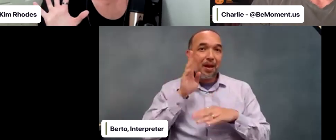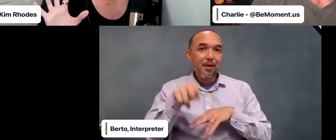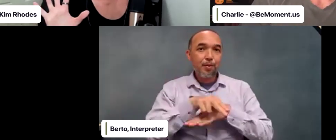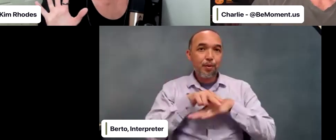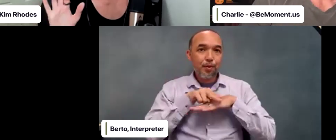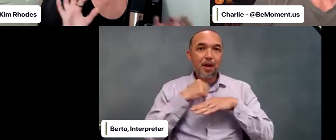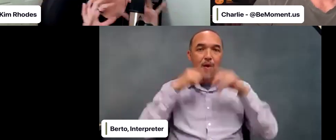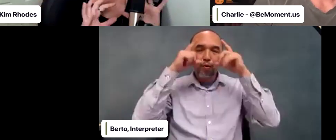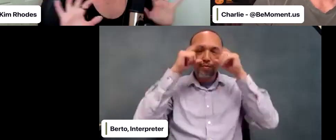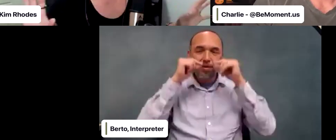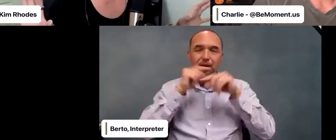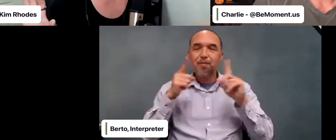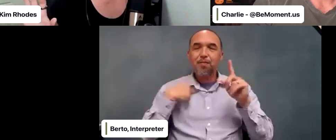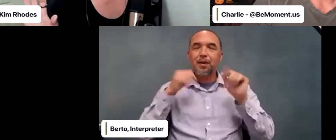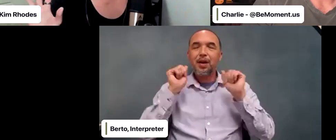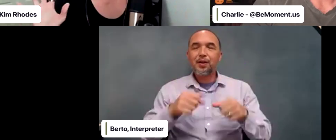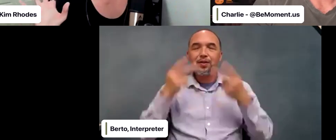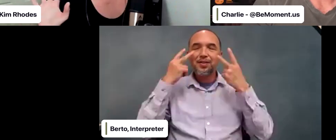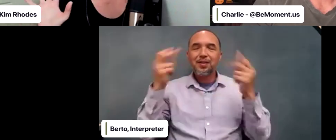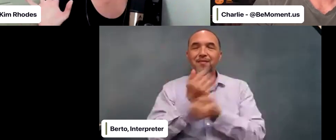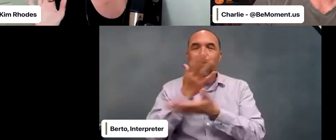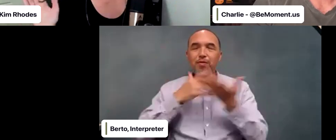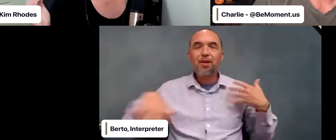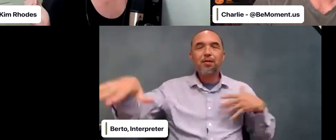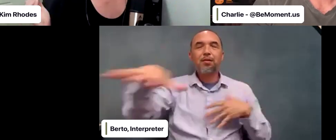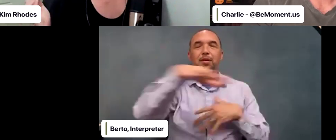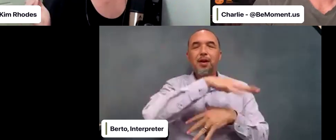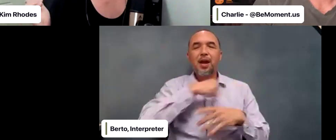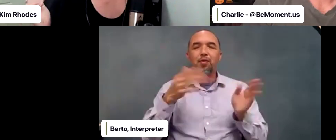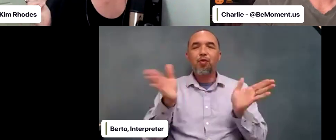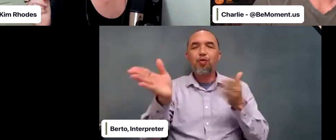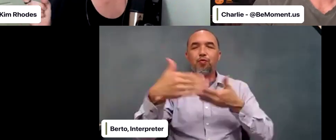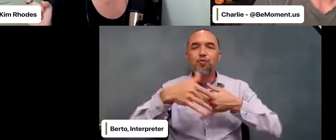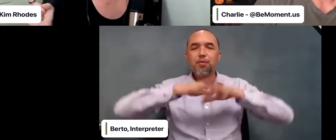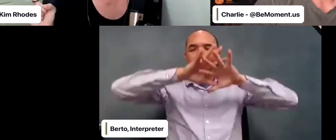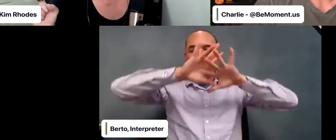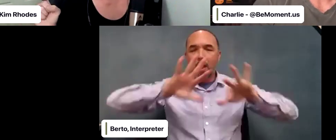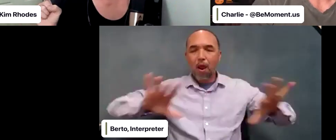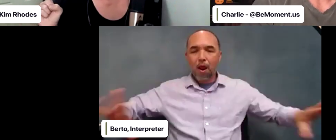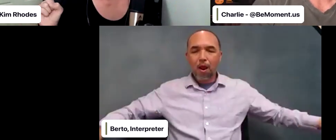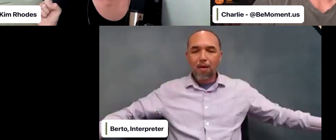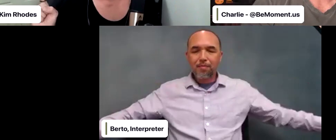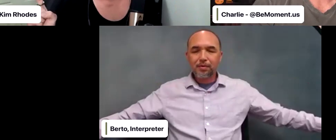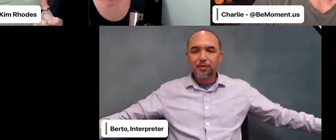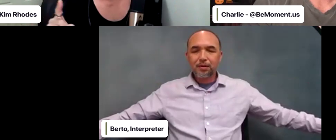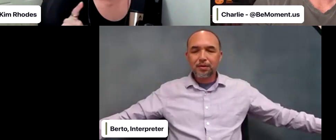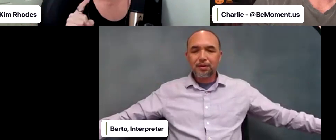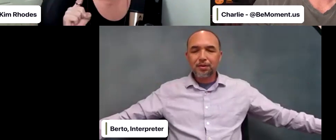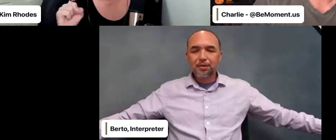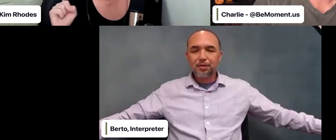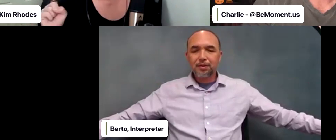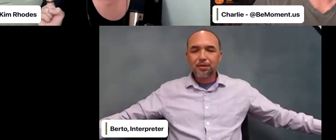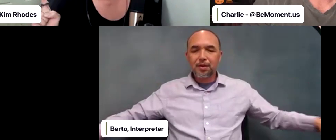room, only the room left. And things for